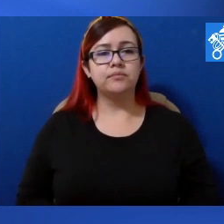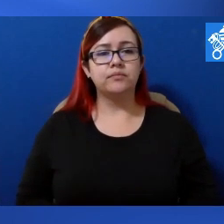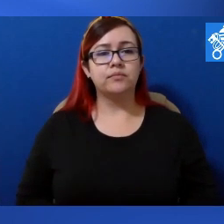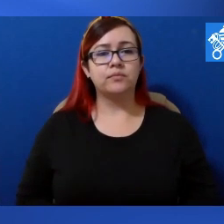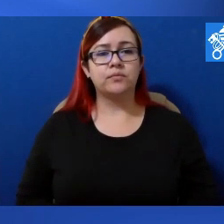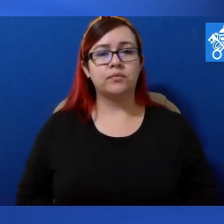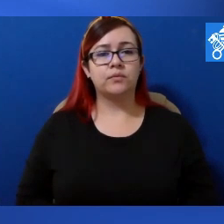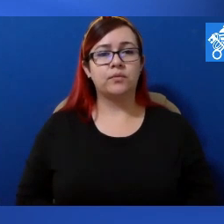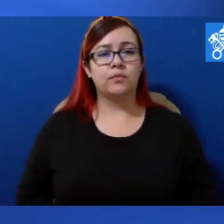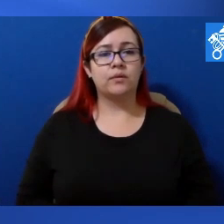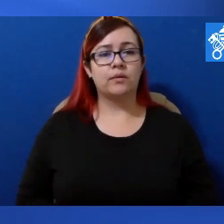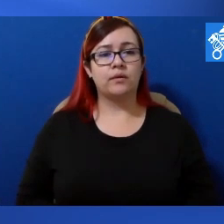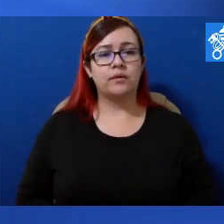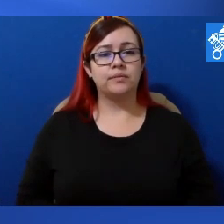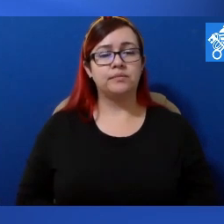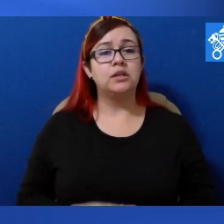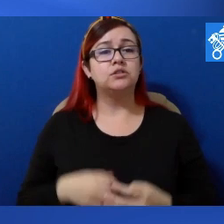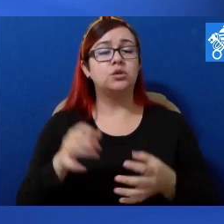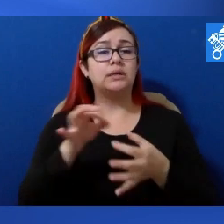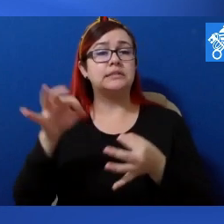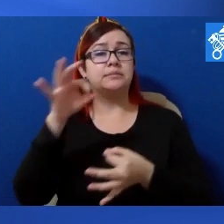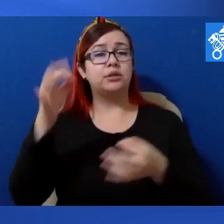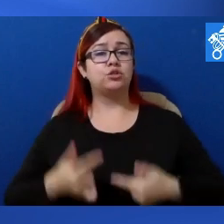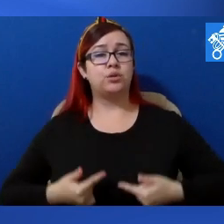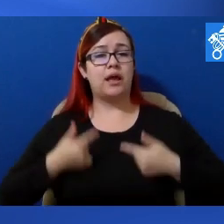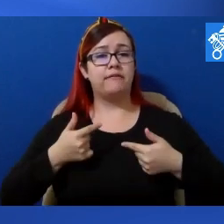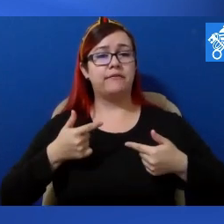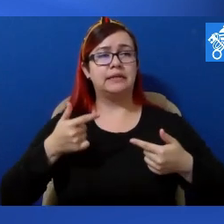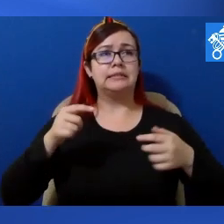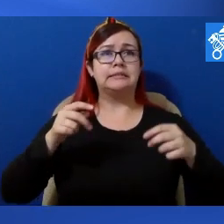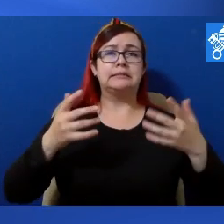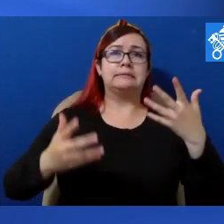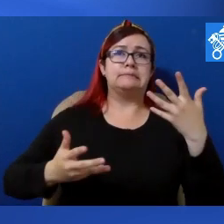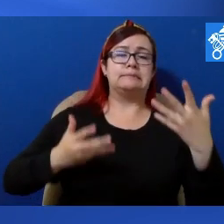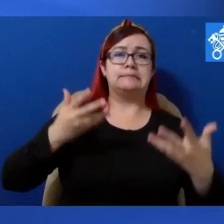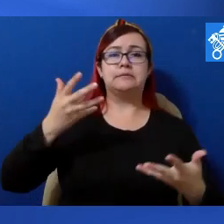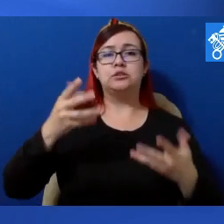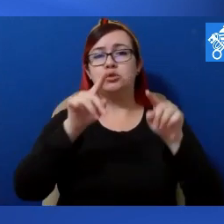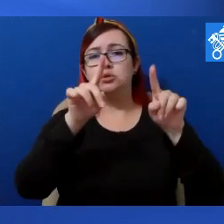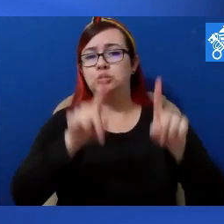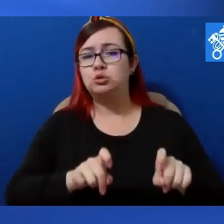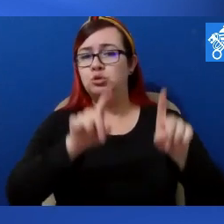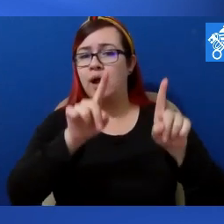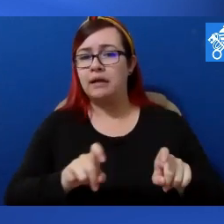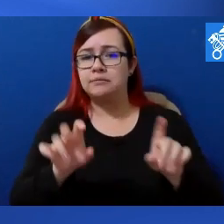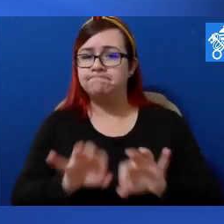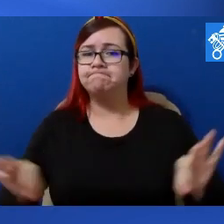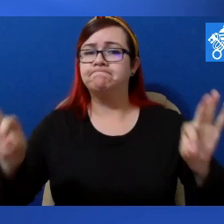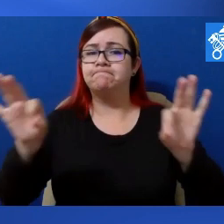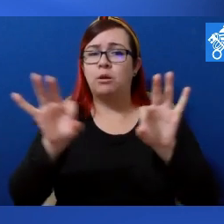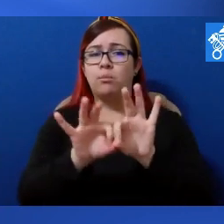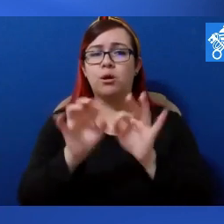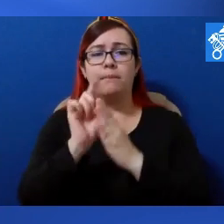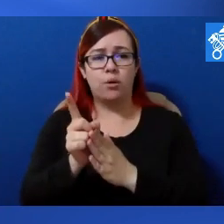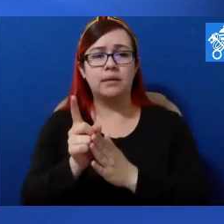Father, they will fall and cease to hinder this path. In spiritual life, trial is an